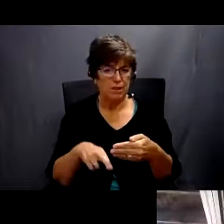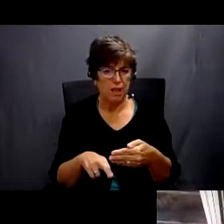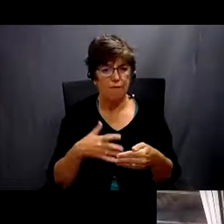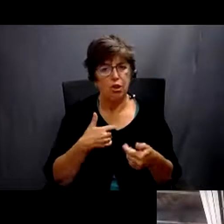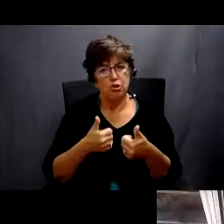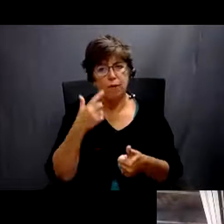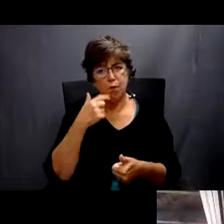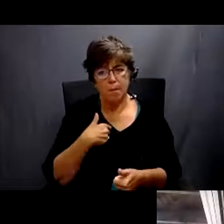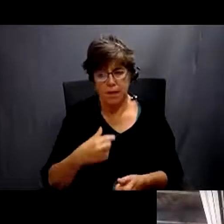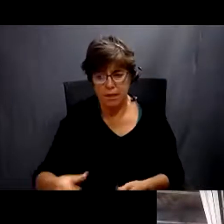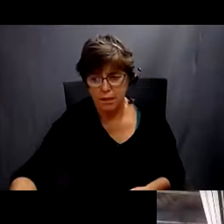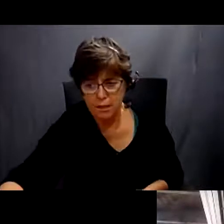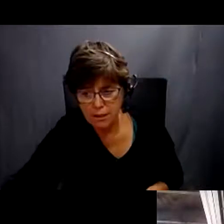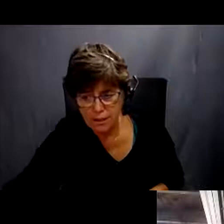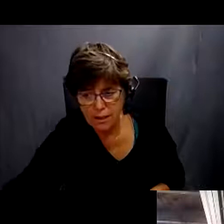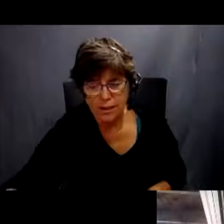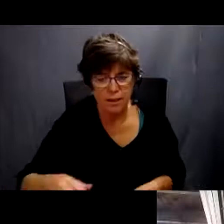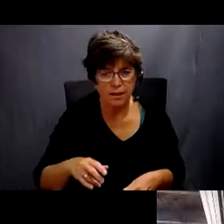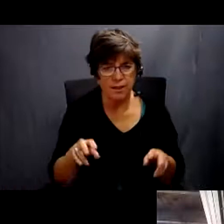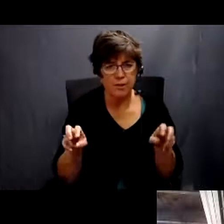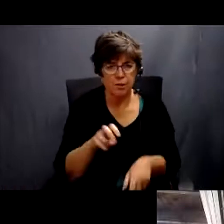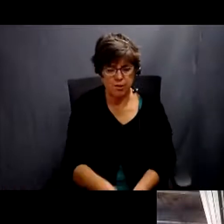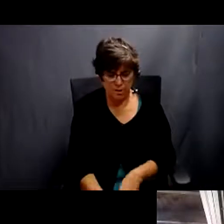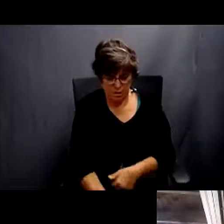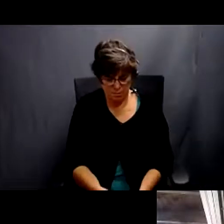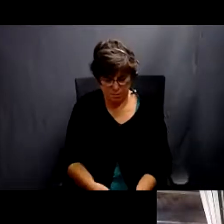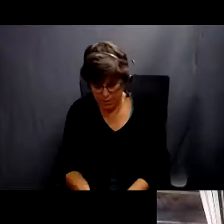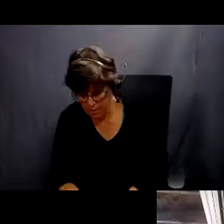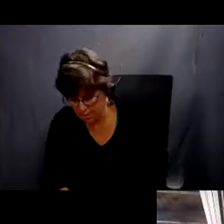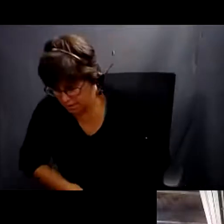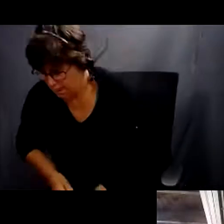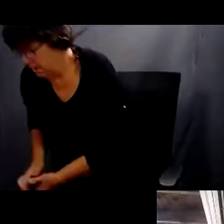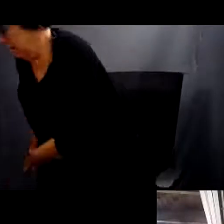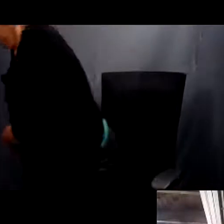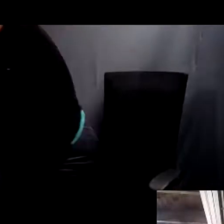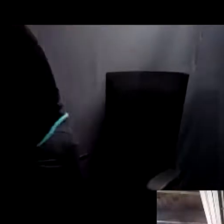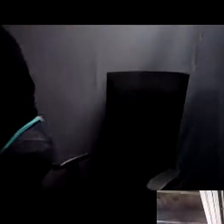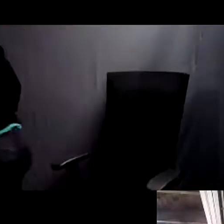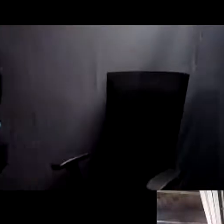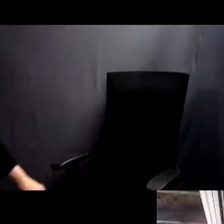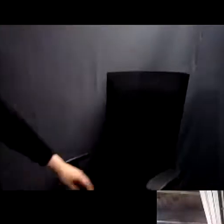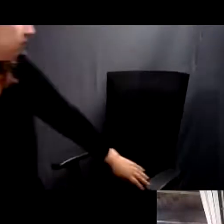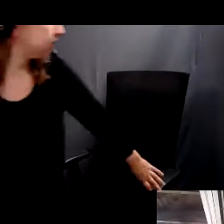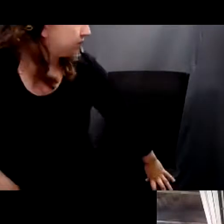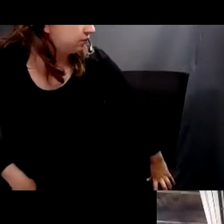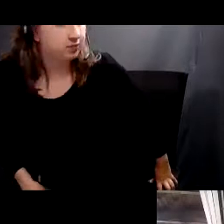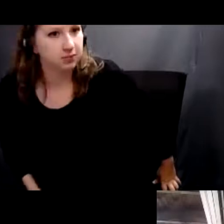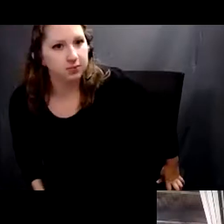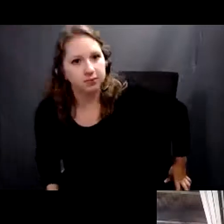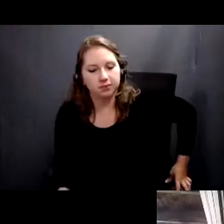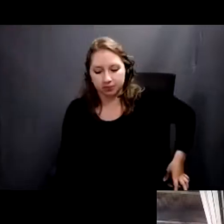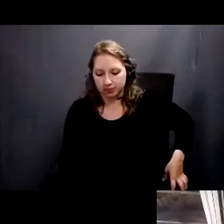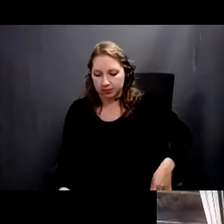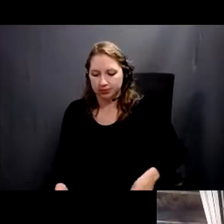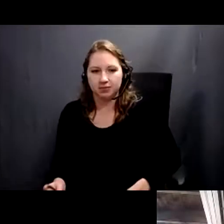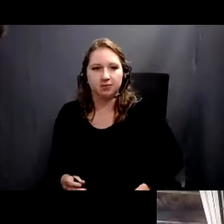good for me, I guess. But everyone's process is different. And I love that. I think respecting everyone's different journey is so important. And